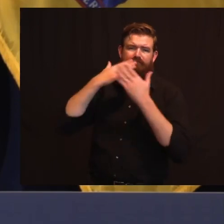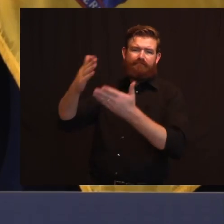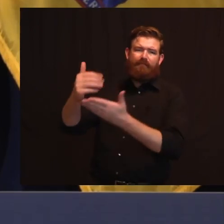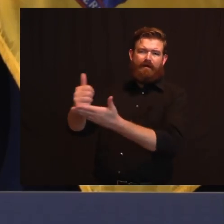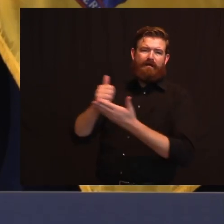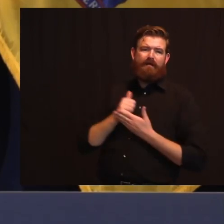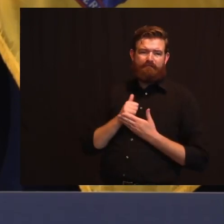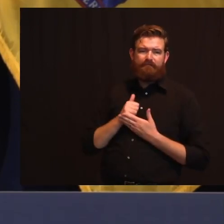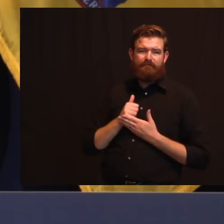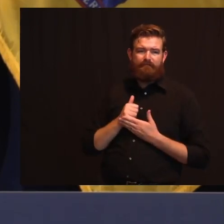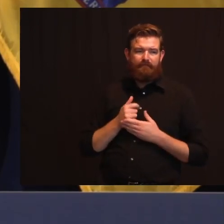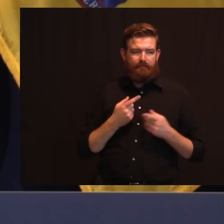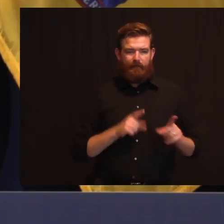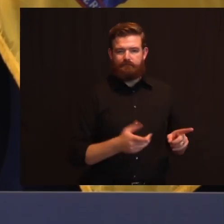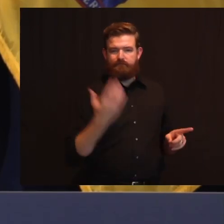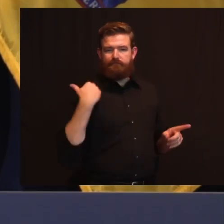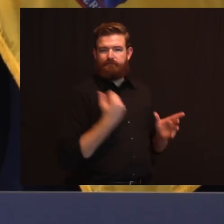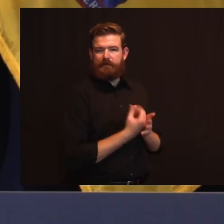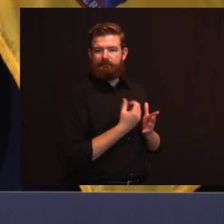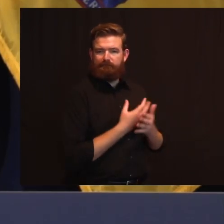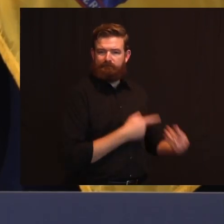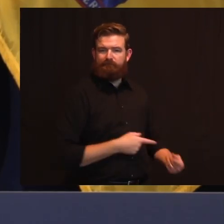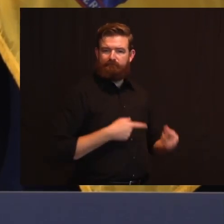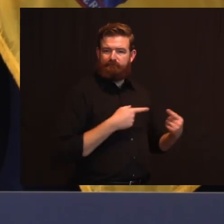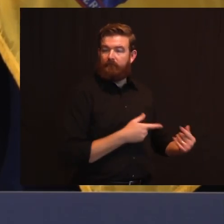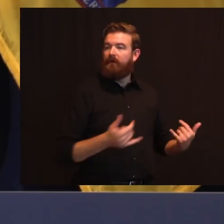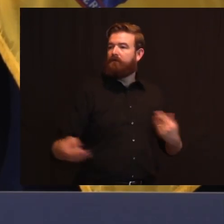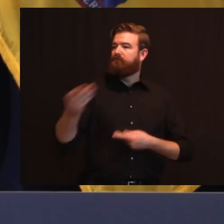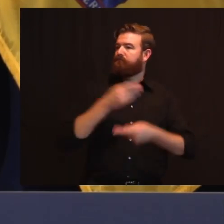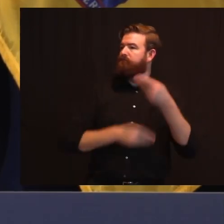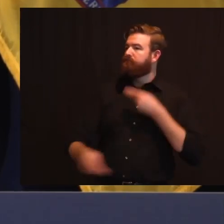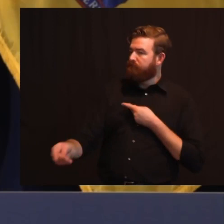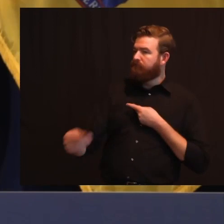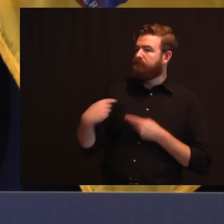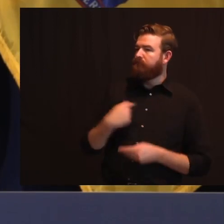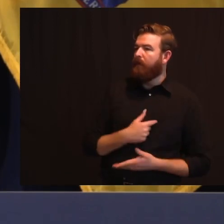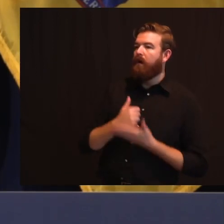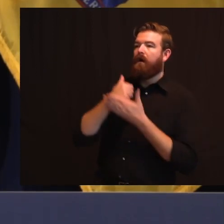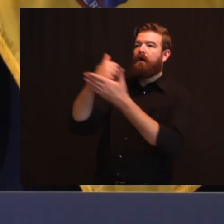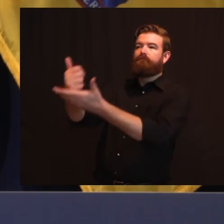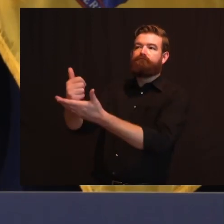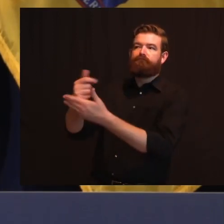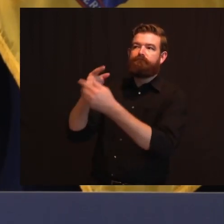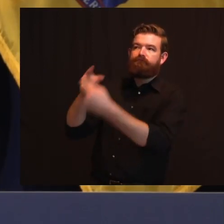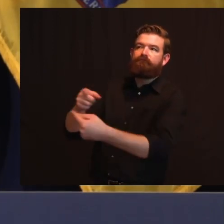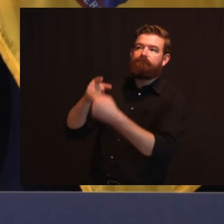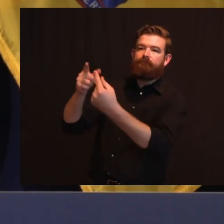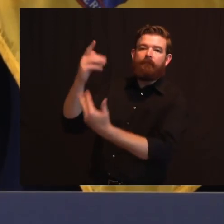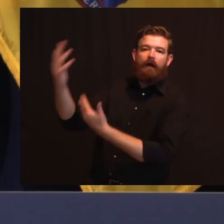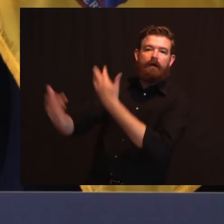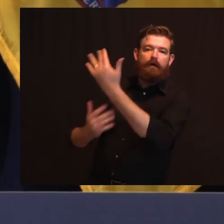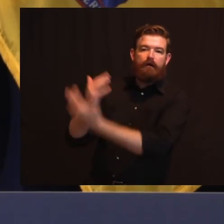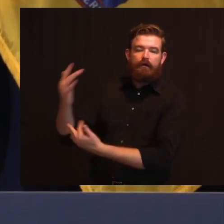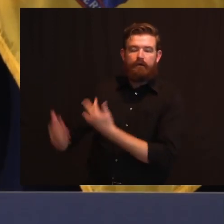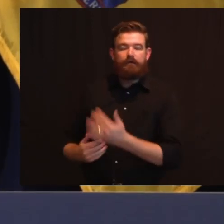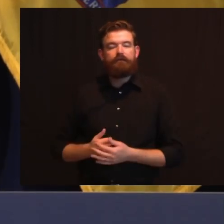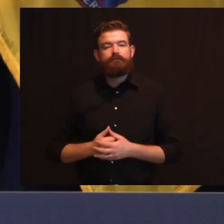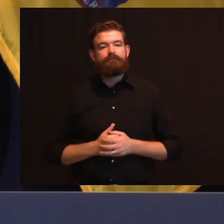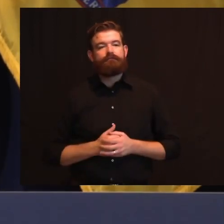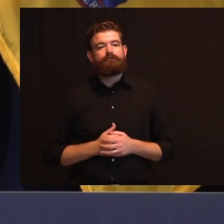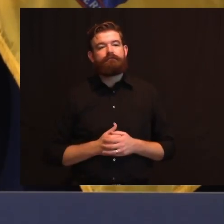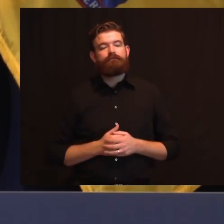and now we are here for you. There's a, Sue, kind of a Lafayette we are here moment, said by General Blackjack